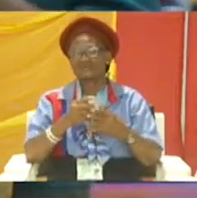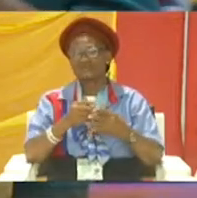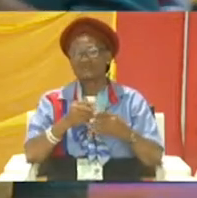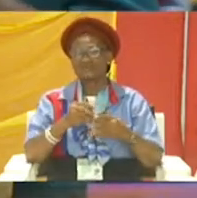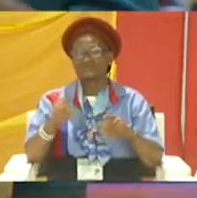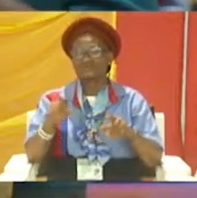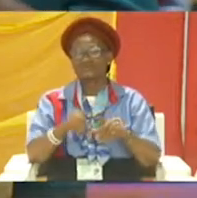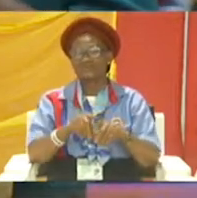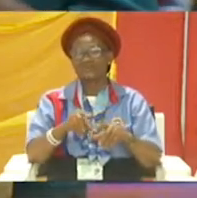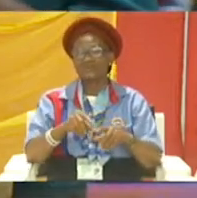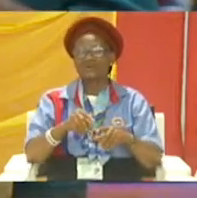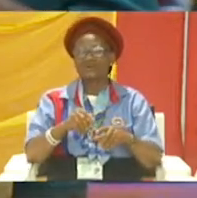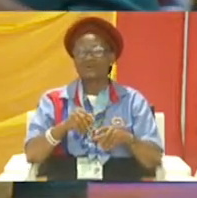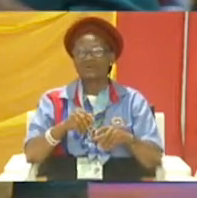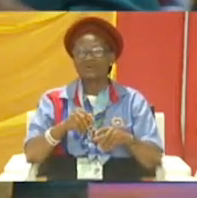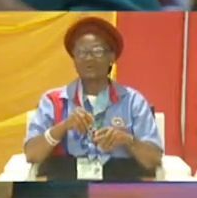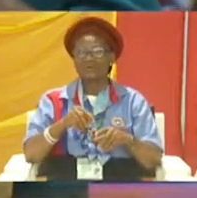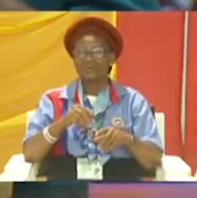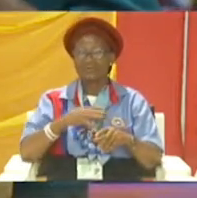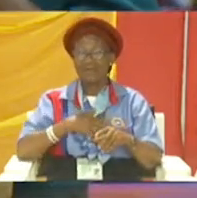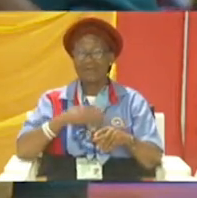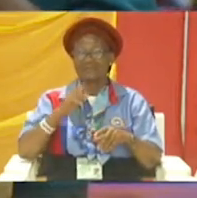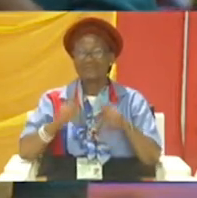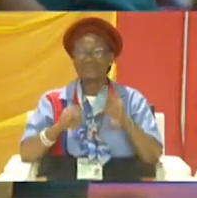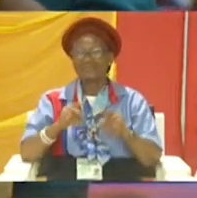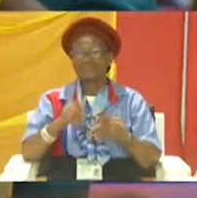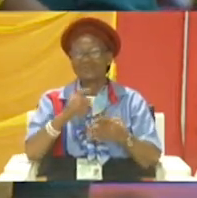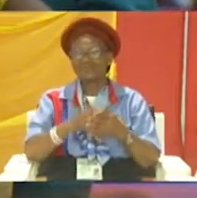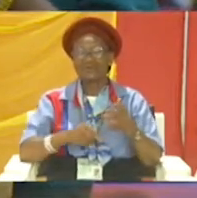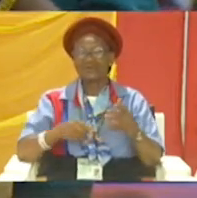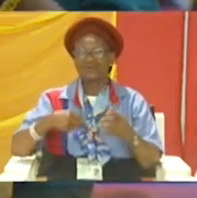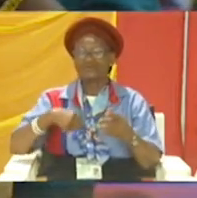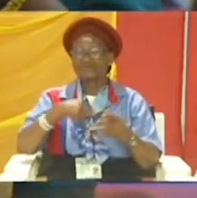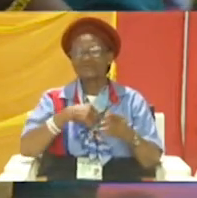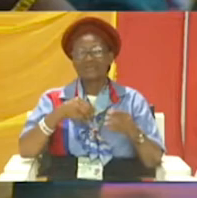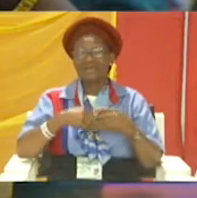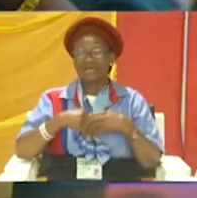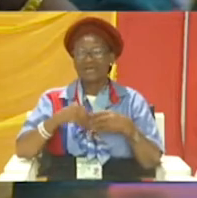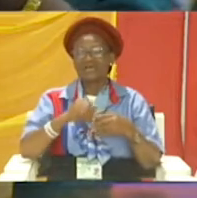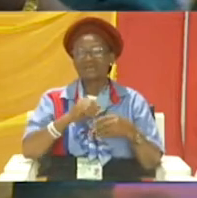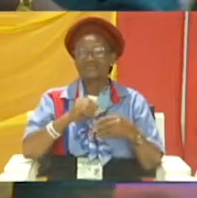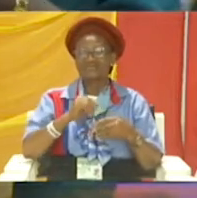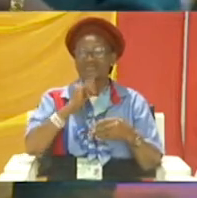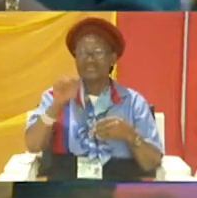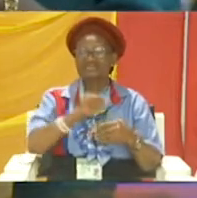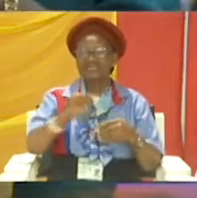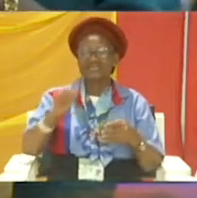Told my people what we have is a good problem.